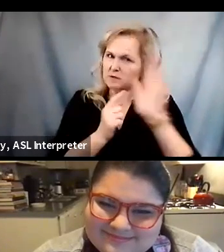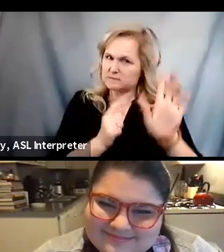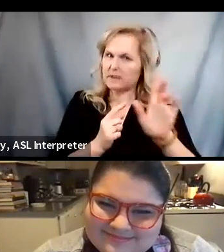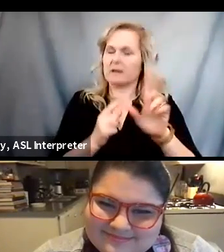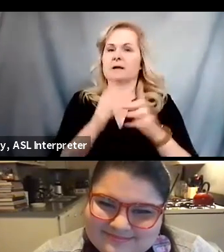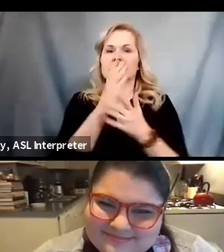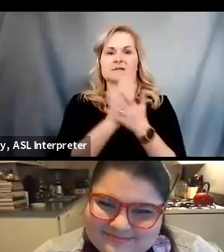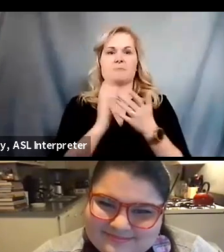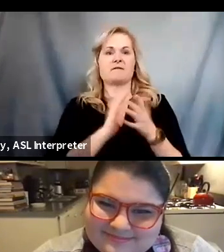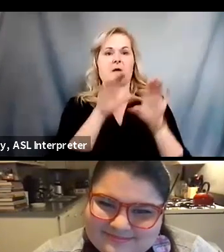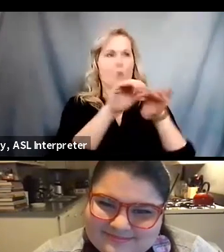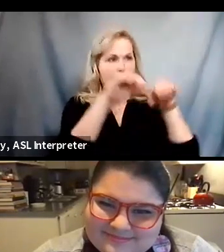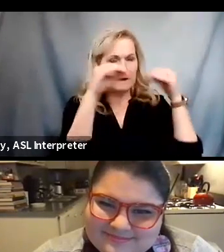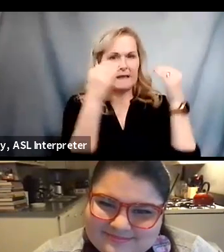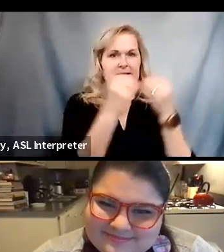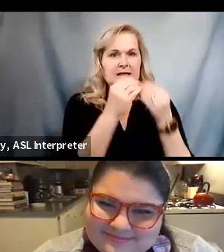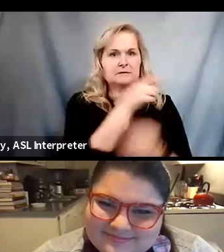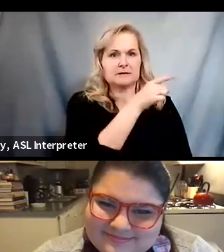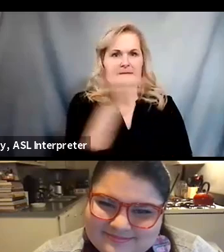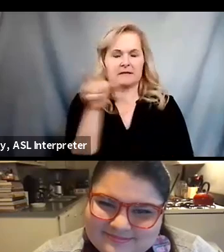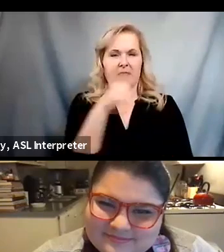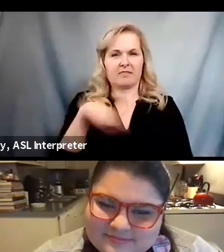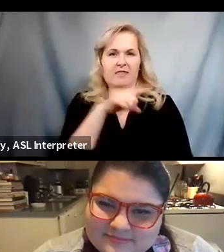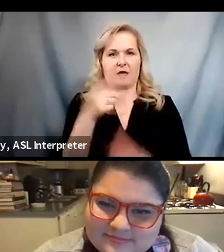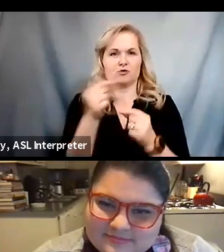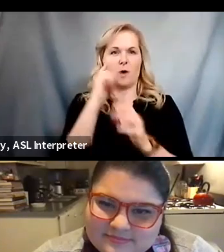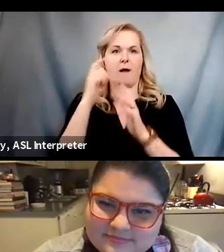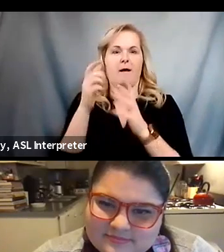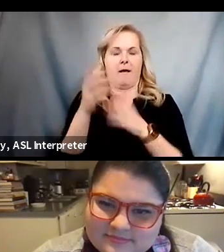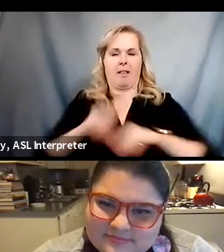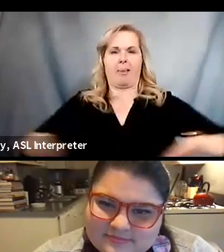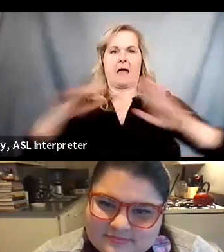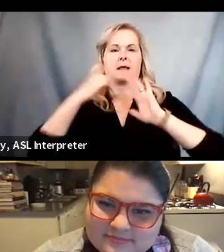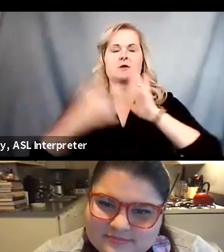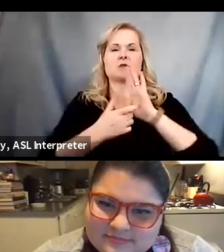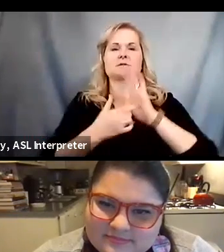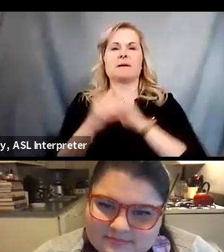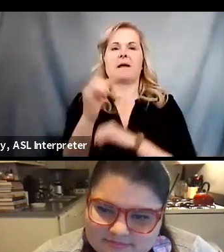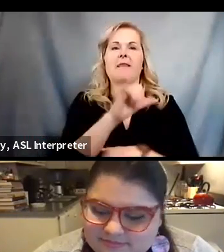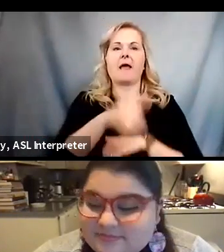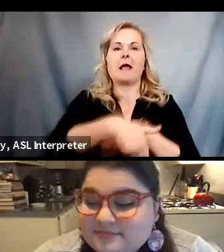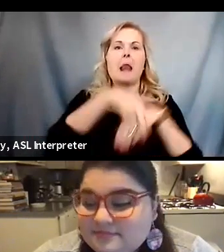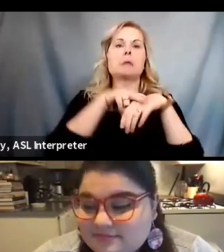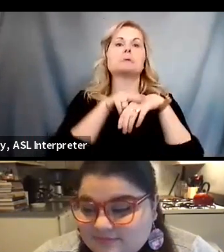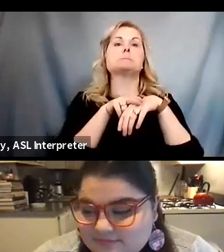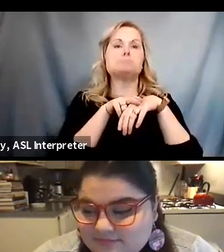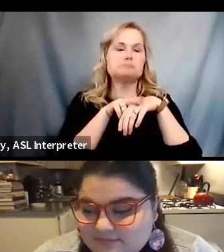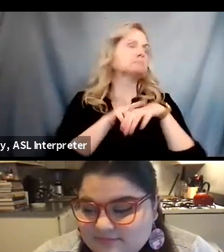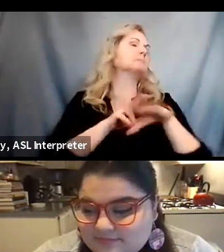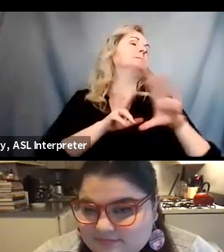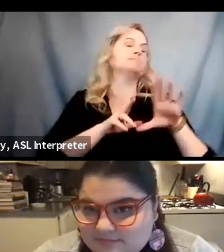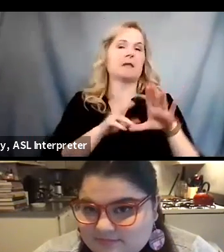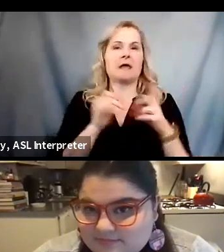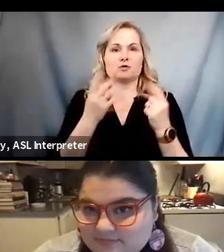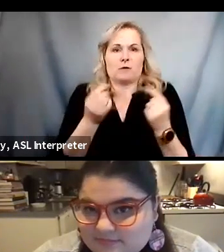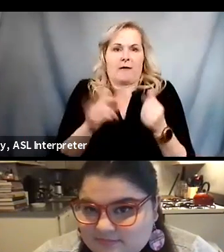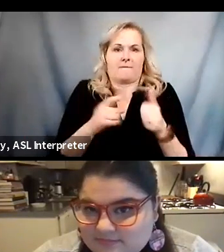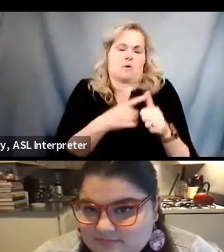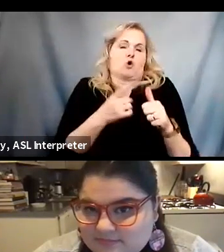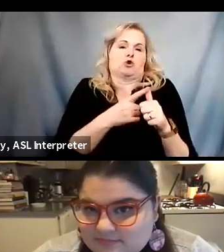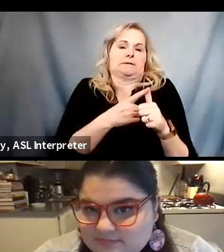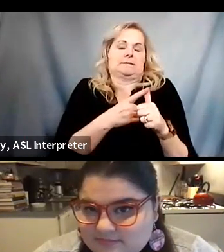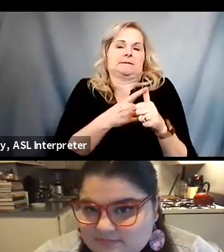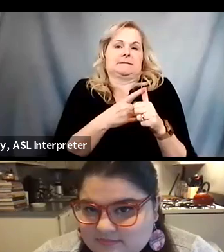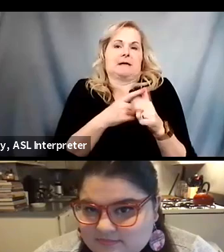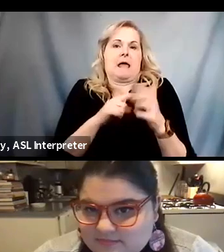of our organizations do a land acknowledgement like it's a band-aid or a prophylactic. Like if they do that at the top, it